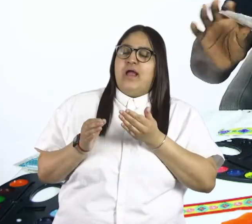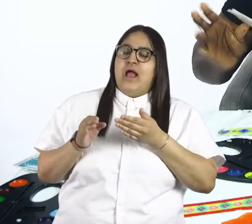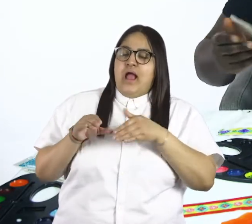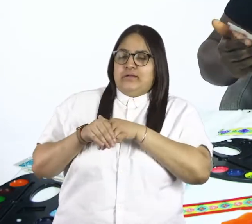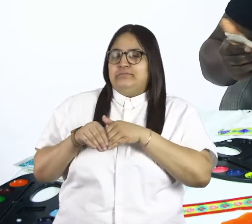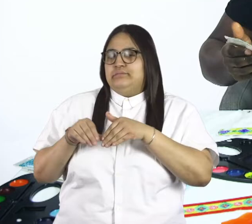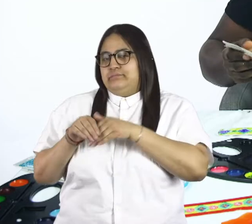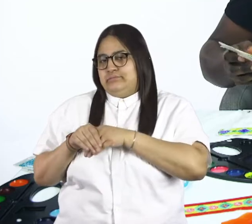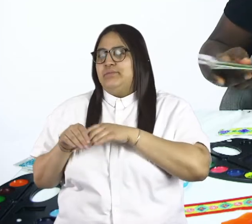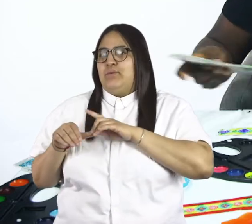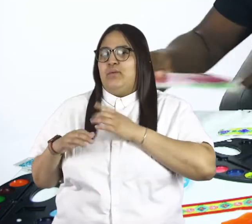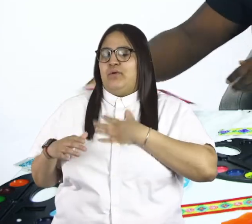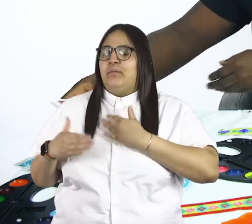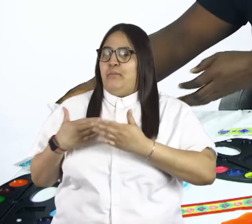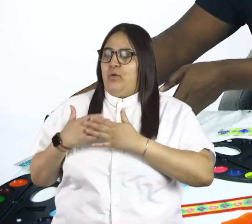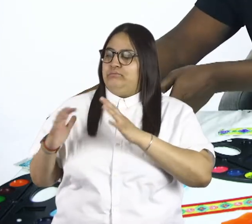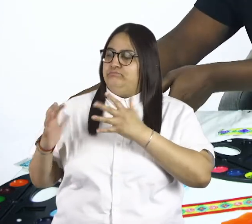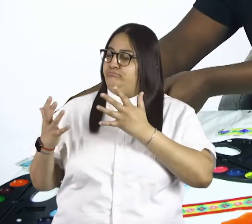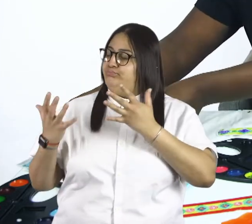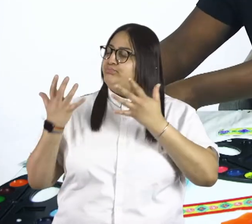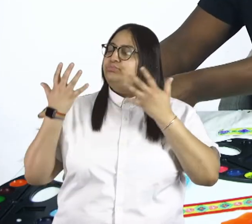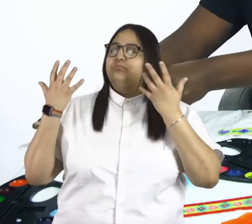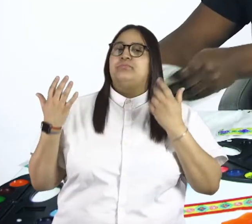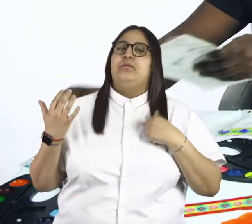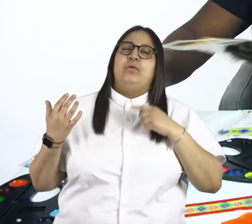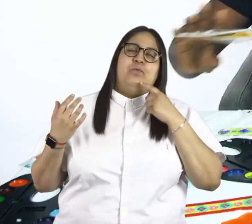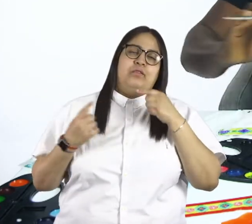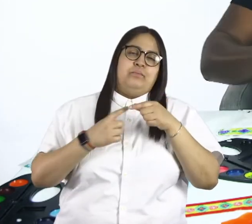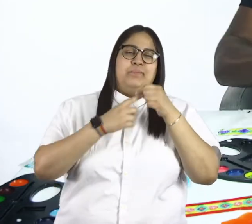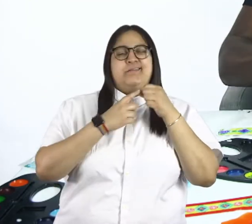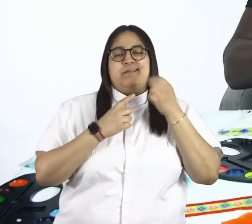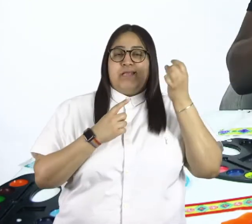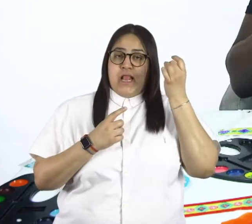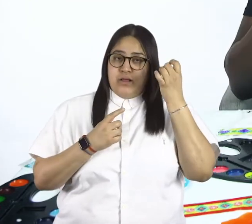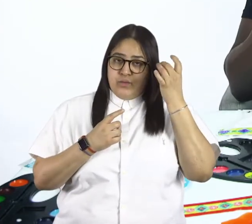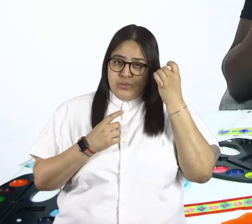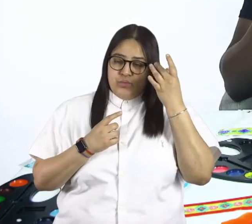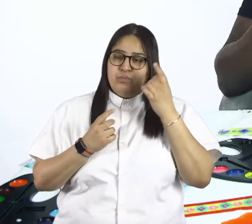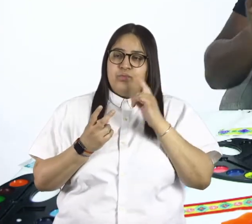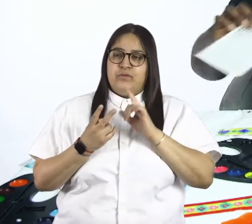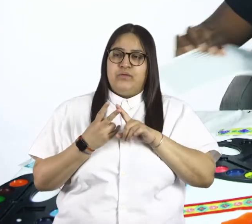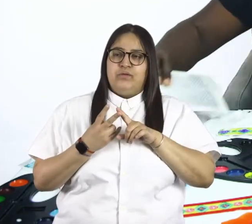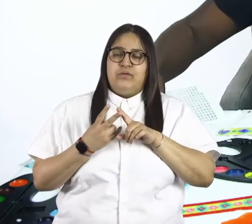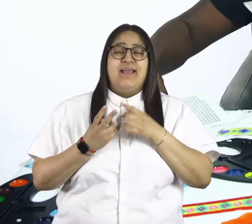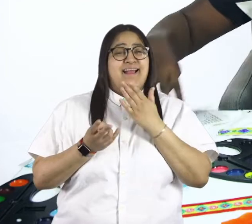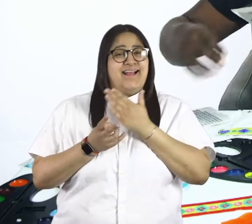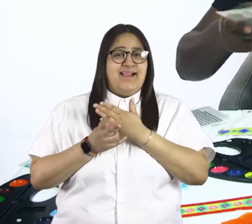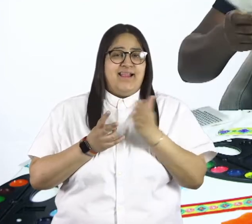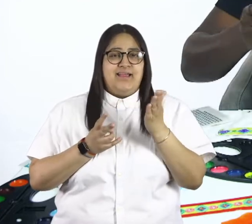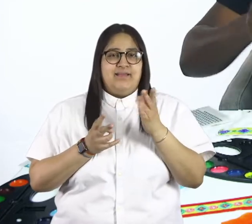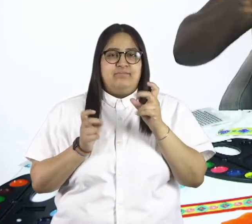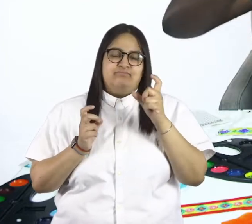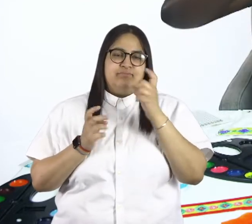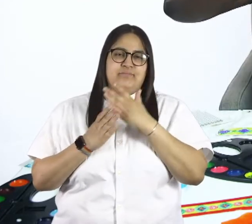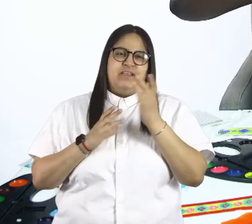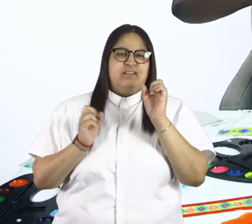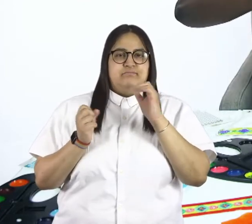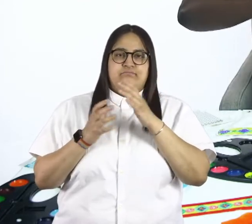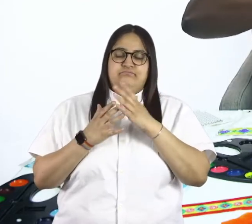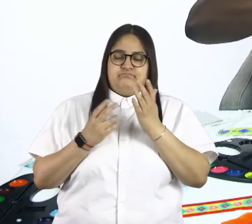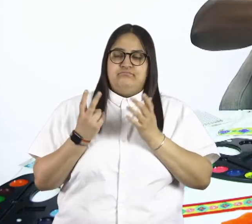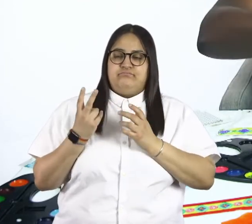I'm going to be using the yellow and the clear Diamantes.